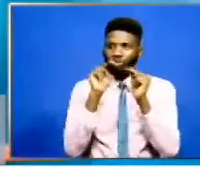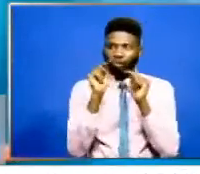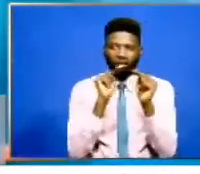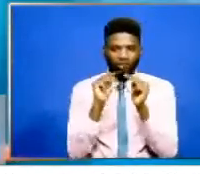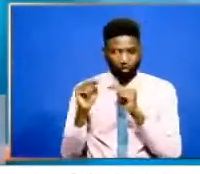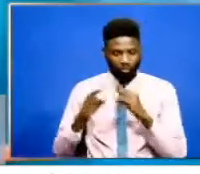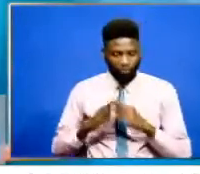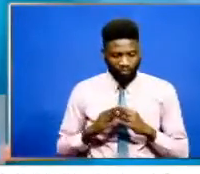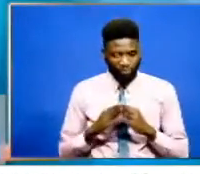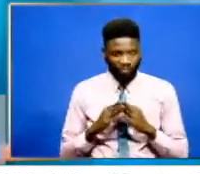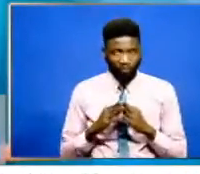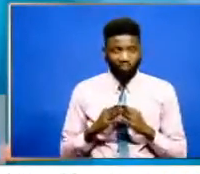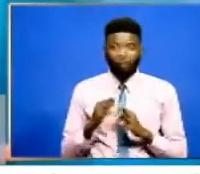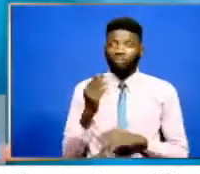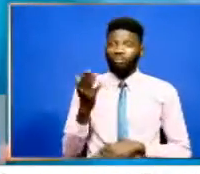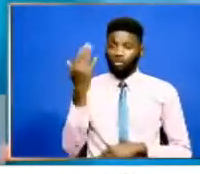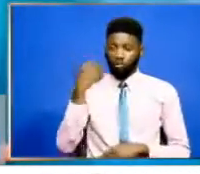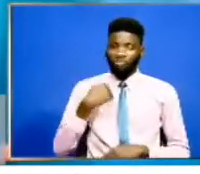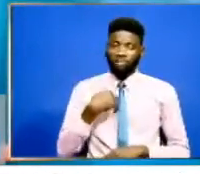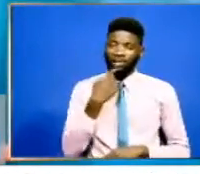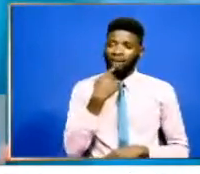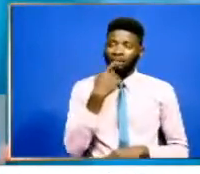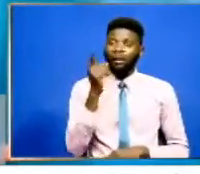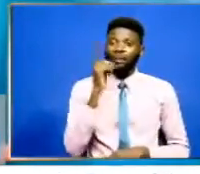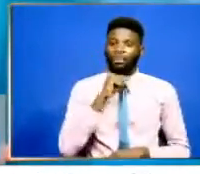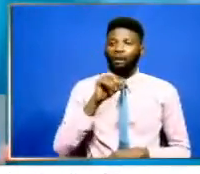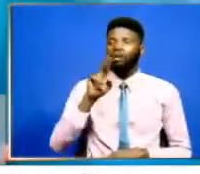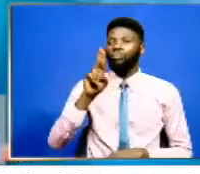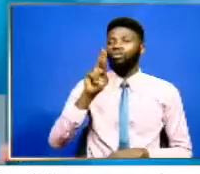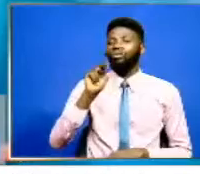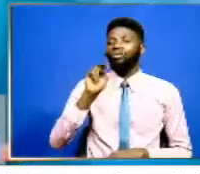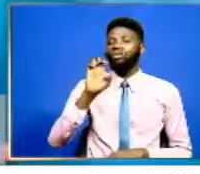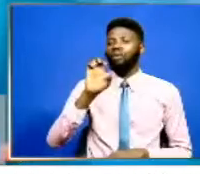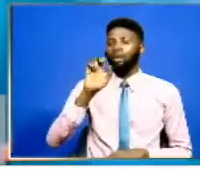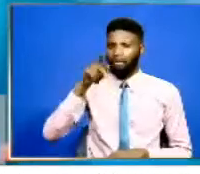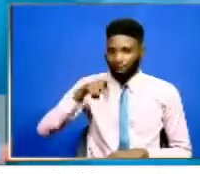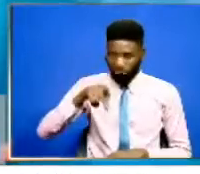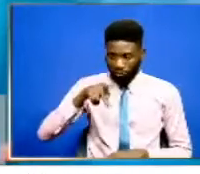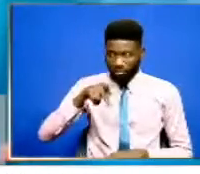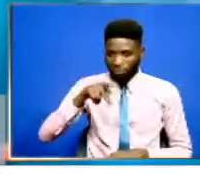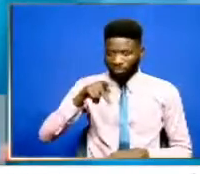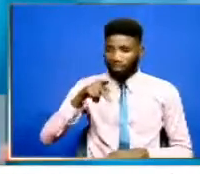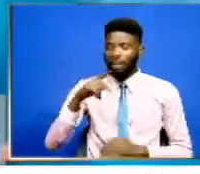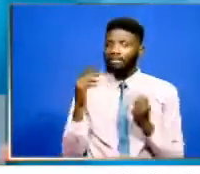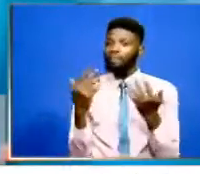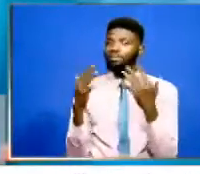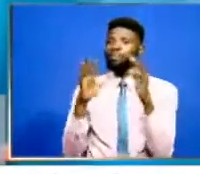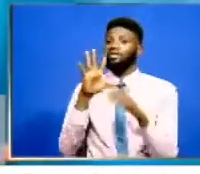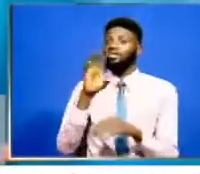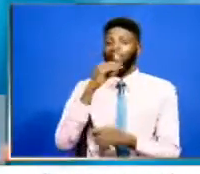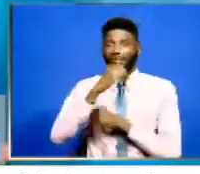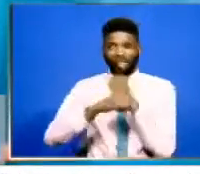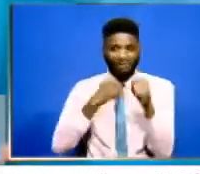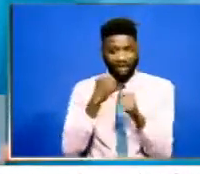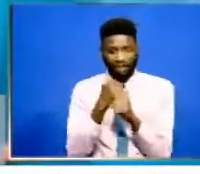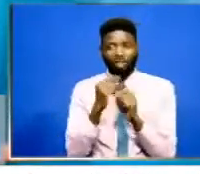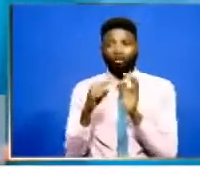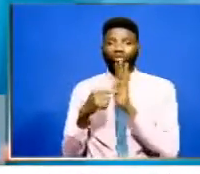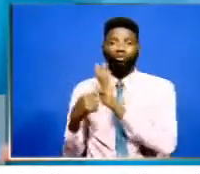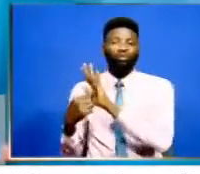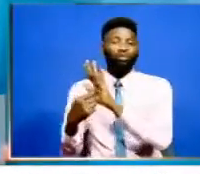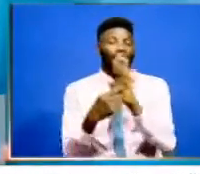I said earlier, UNEP UP 50 will be an opportunity for member states, the whole